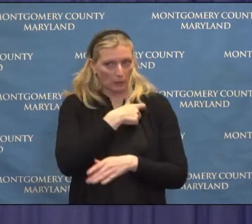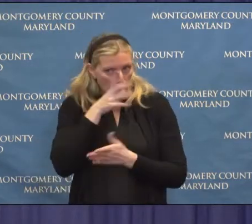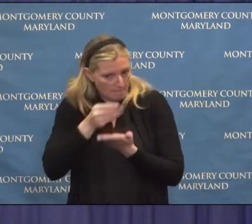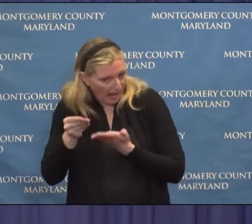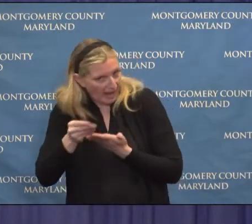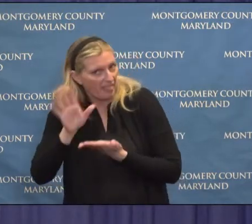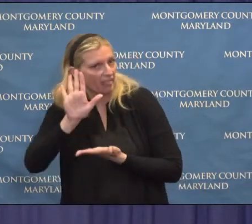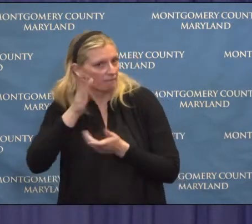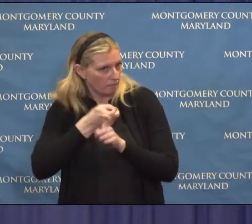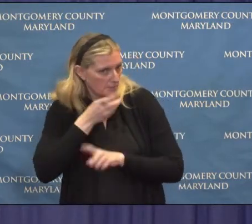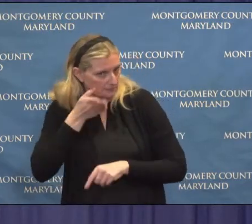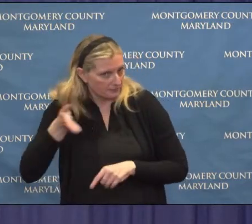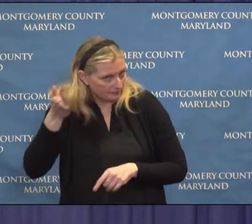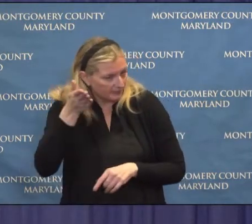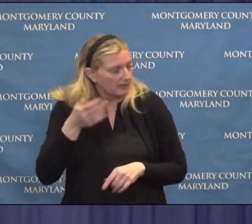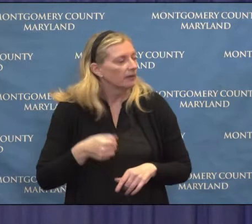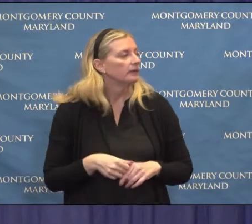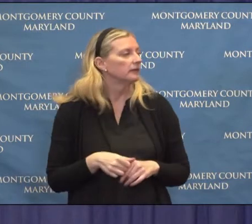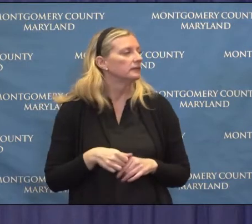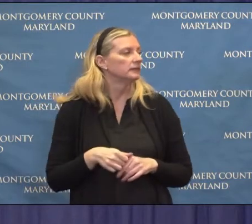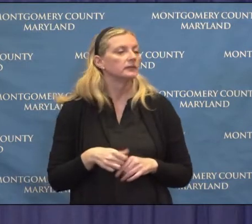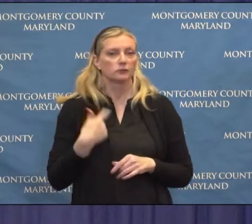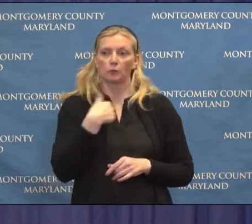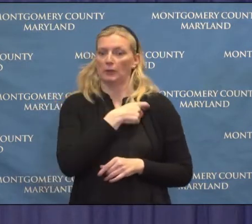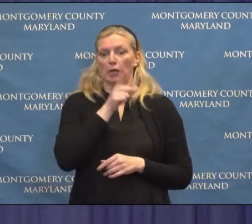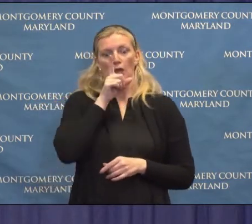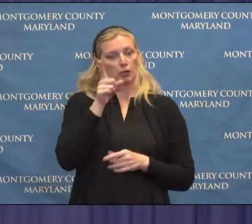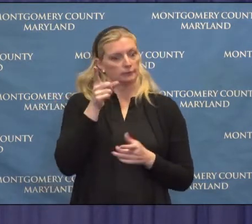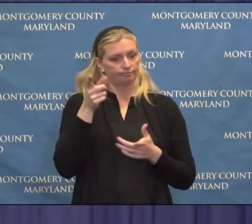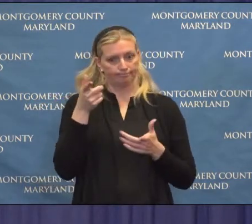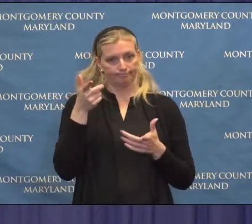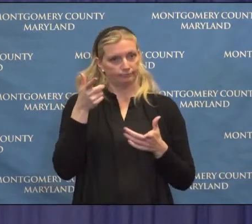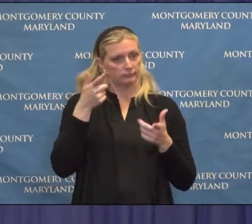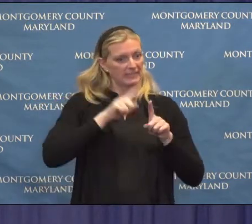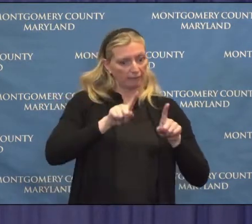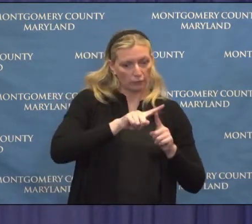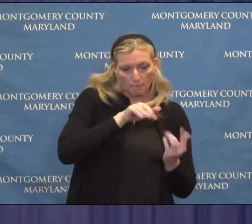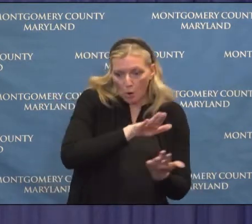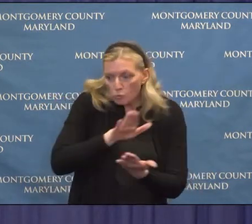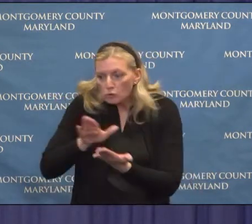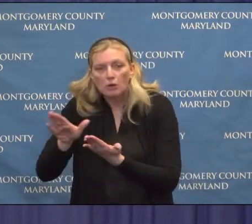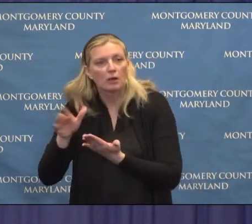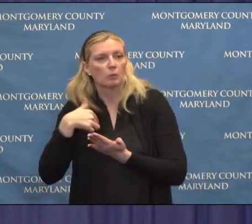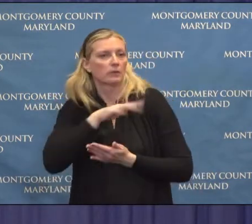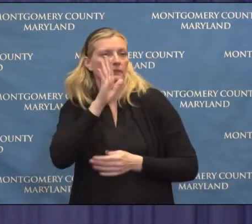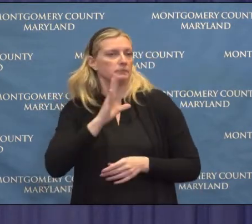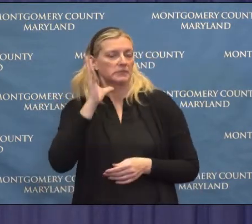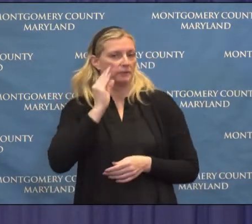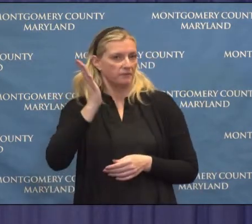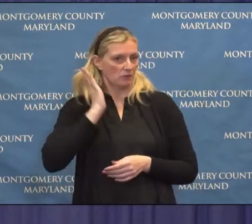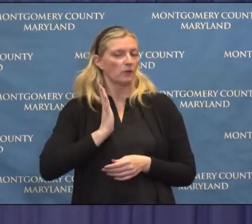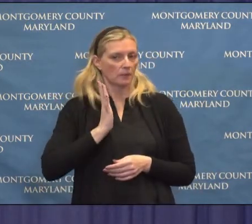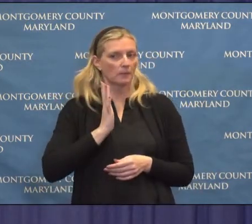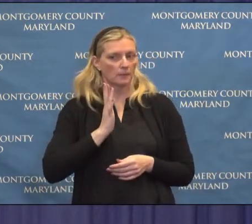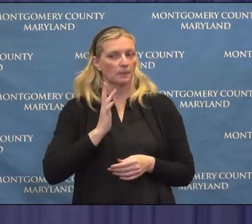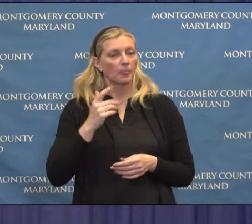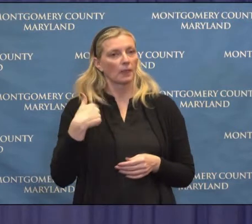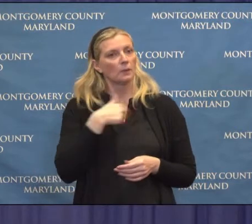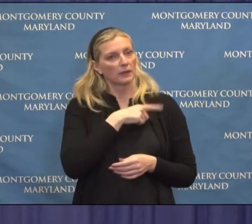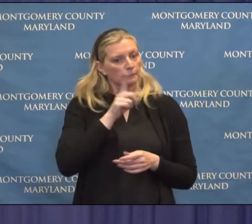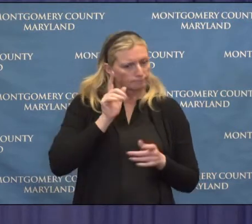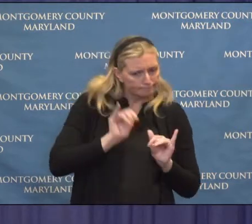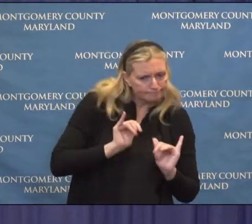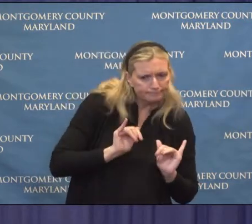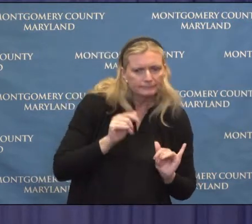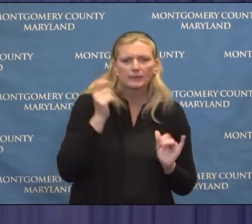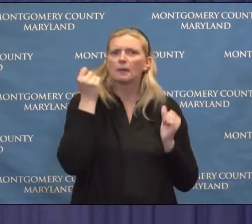We're dealing with a range of vendors we've never dealt with before. And it does require a lot of due diligence, because a lot of the offers that come in